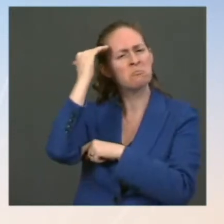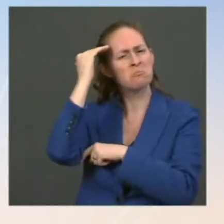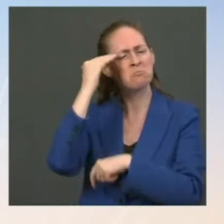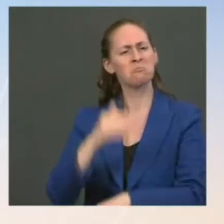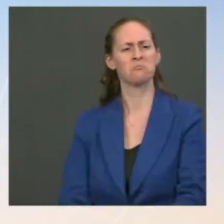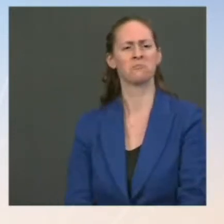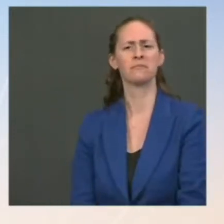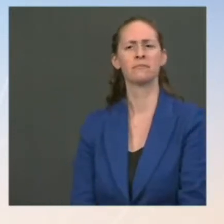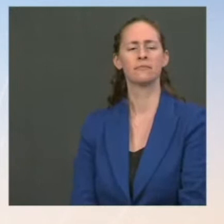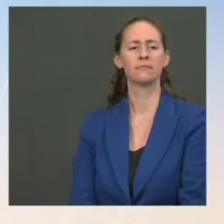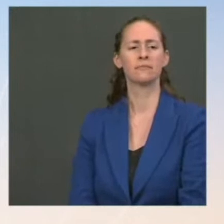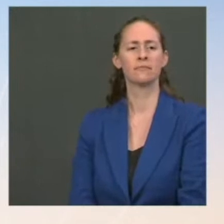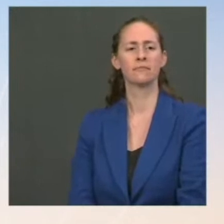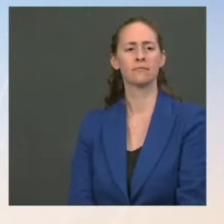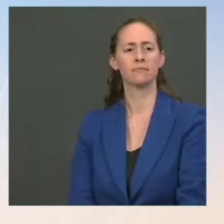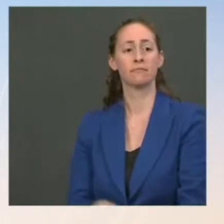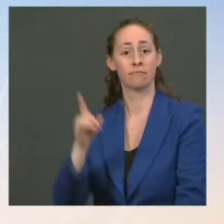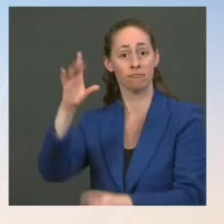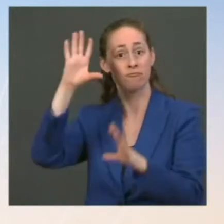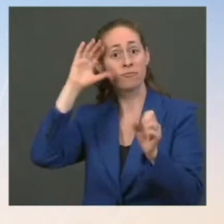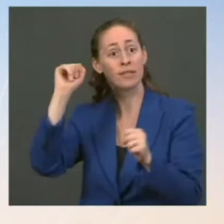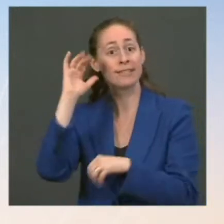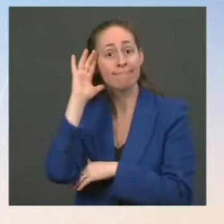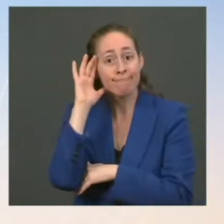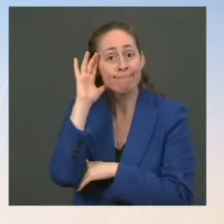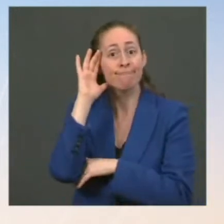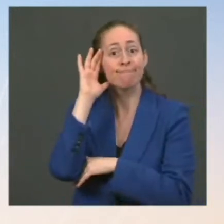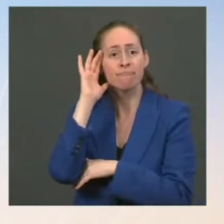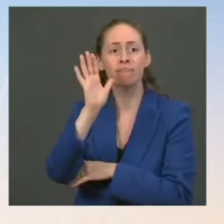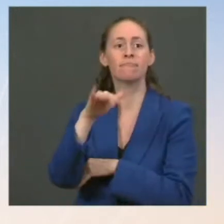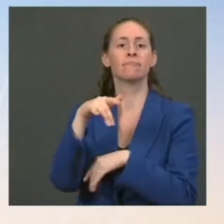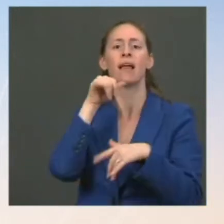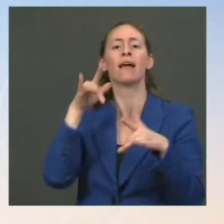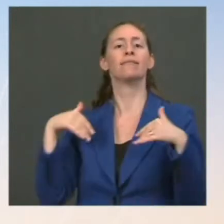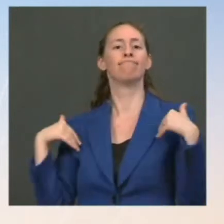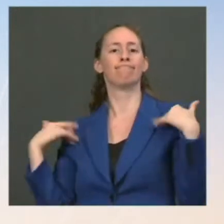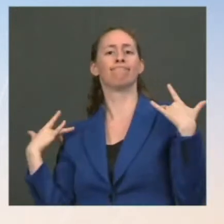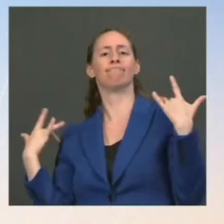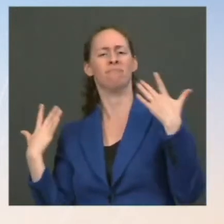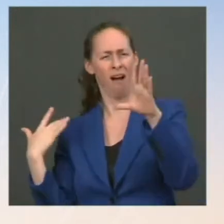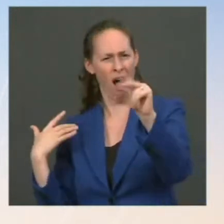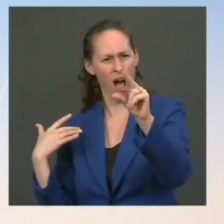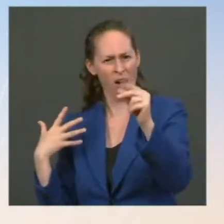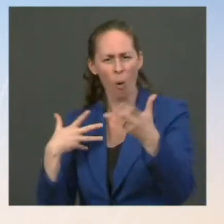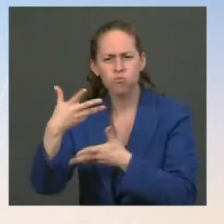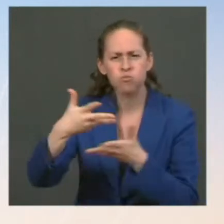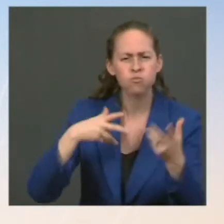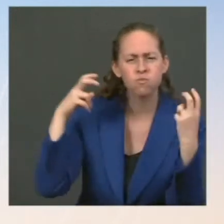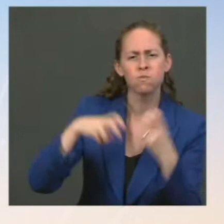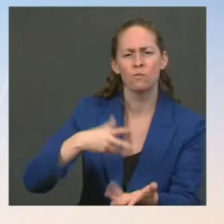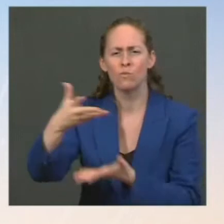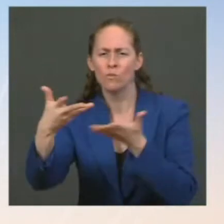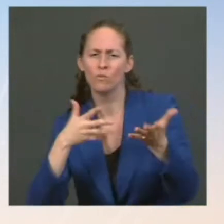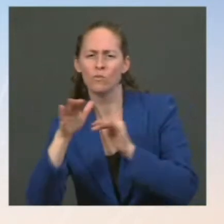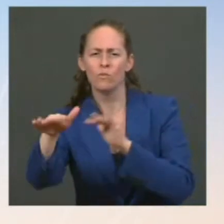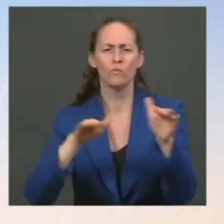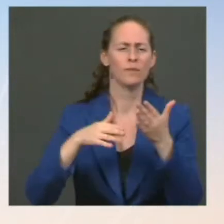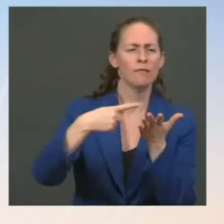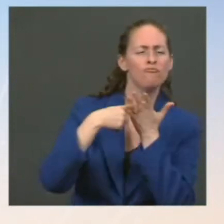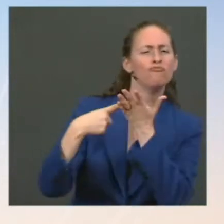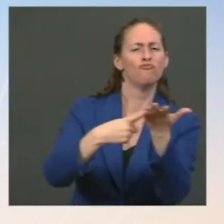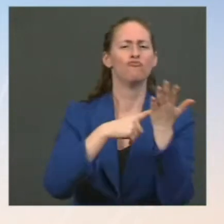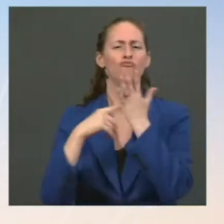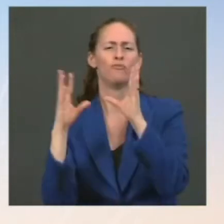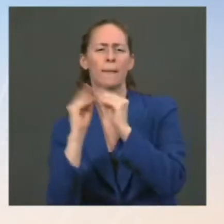I can assure you all of that. He is not a wallflower. He is engaging in conversations. He's having discussions with leaders. He's looking